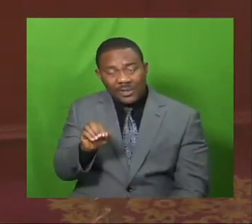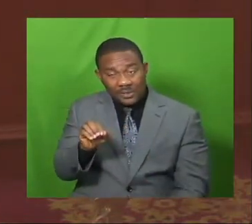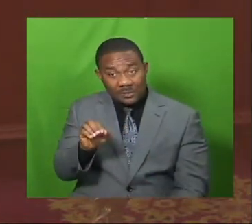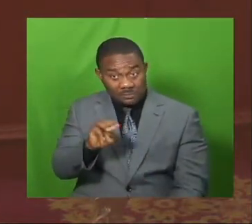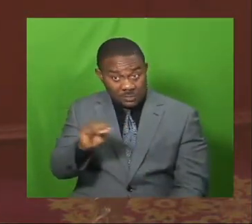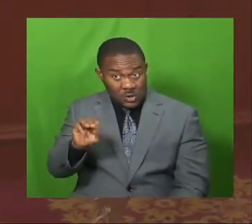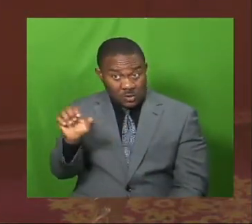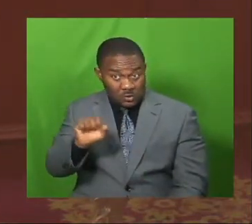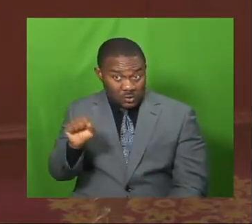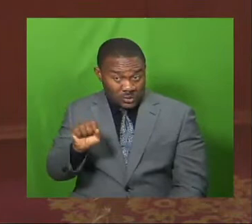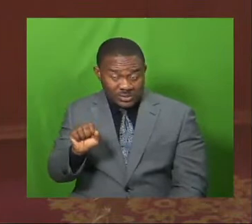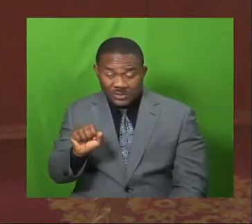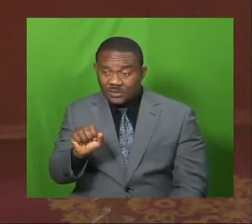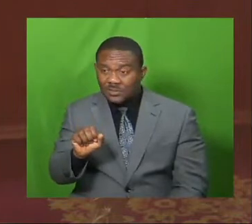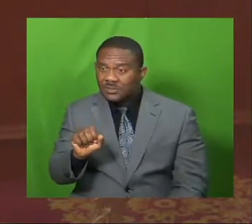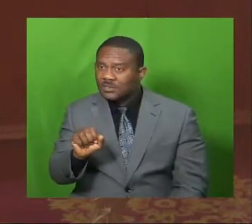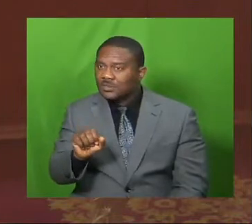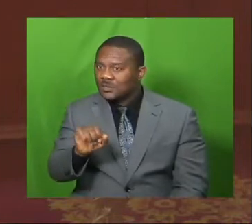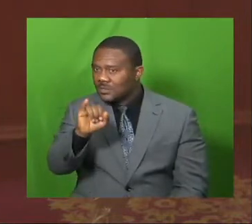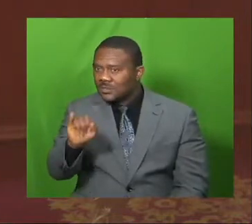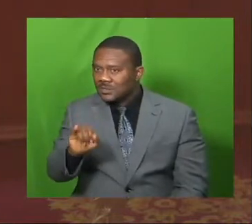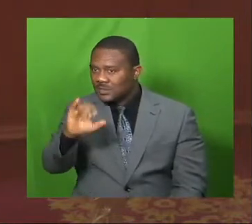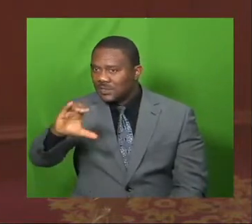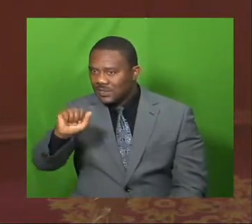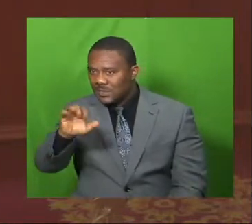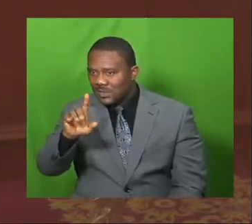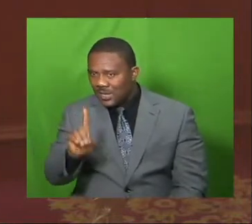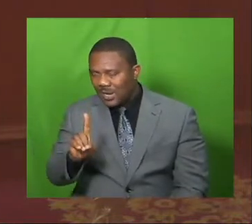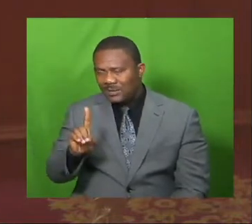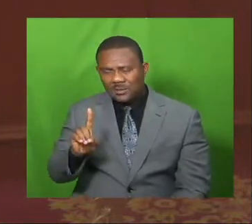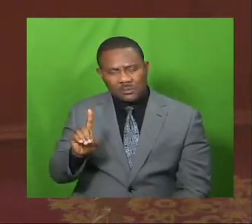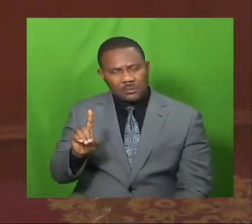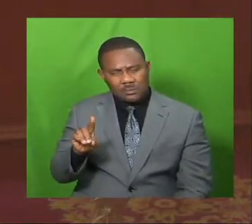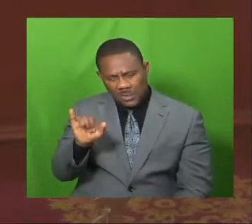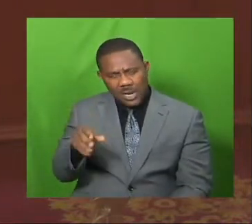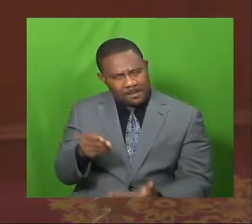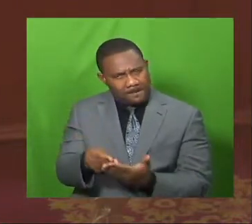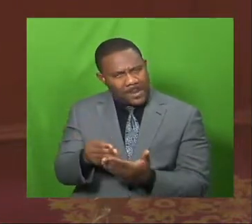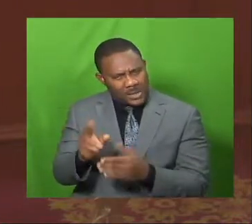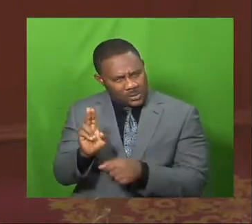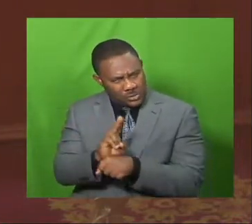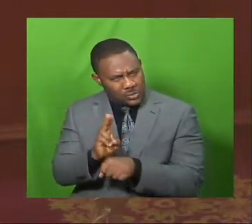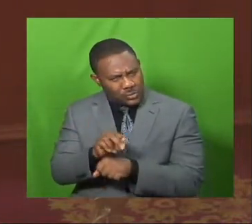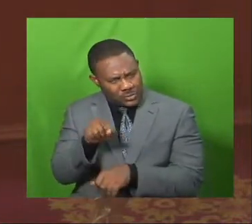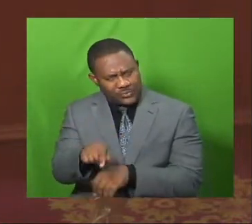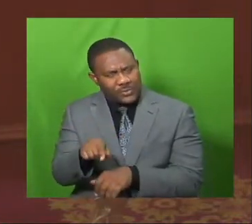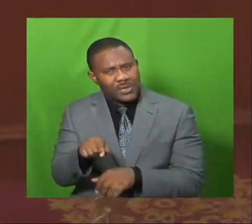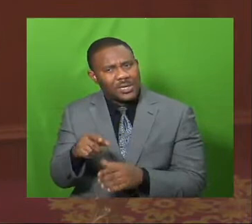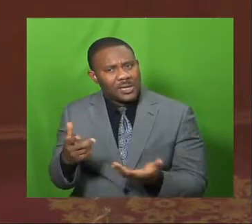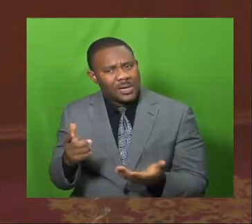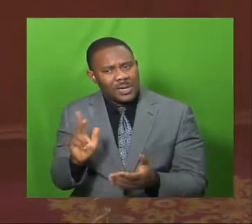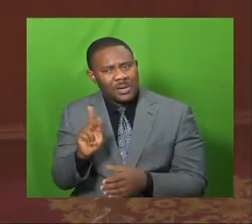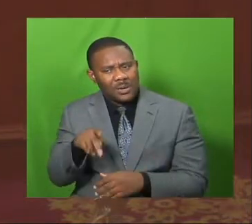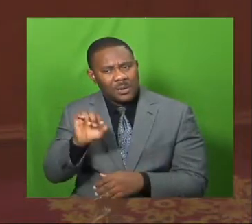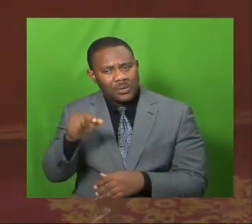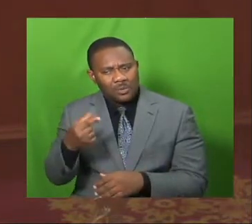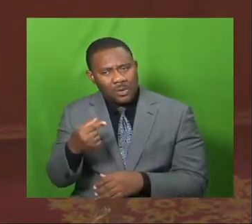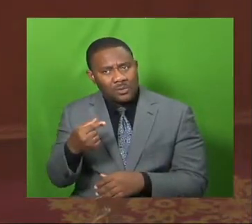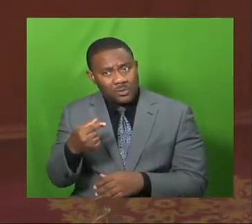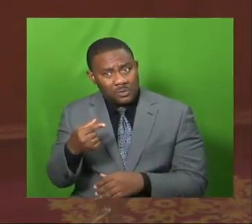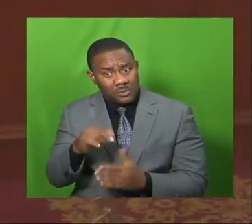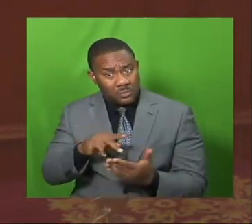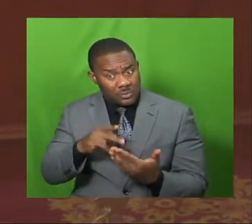matter of fact, the VIA irrigation project was part of it, but was never implemented, and the money was diverted to planting for food and